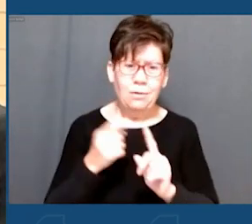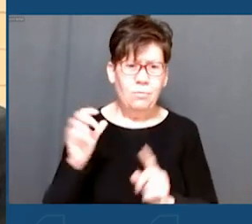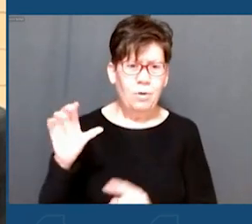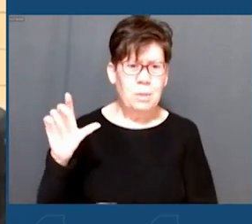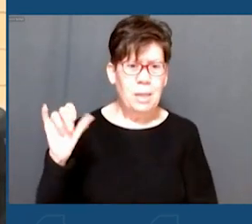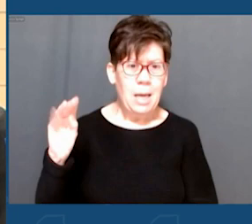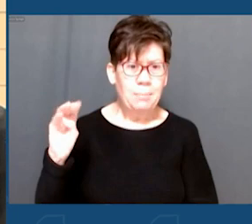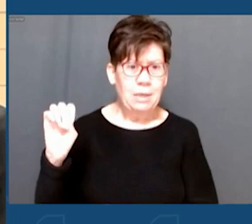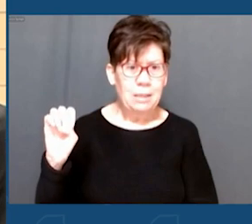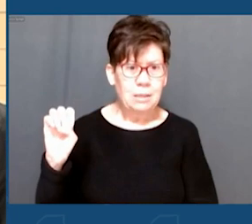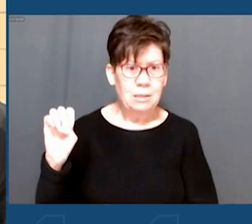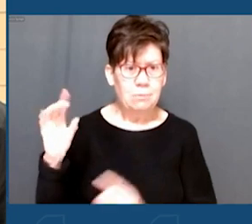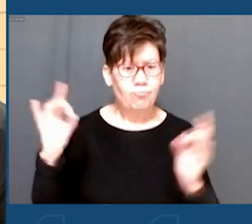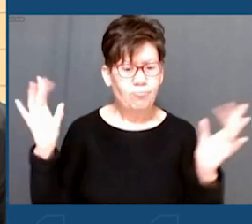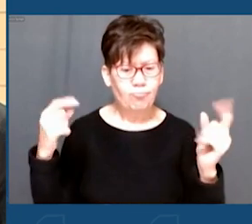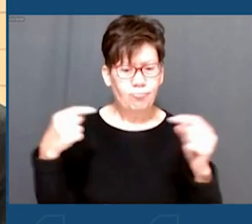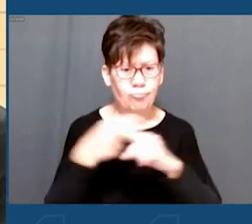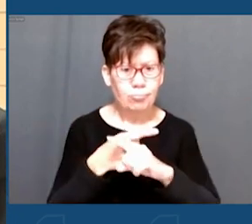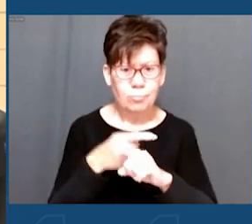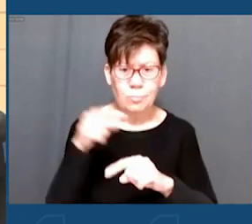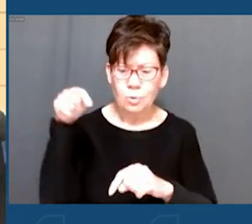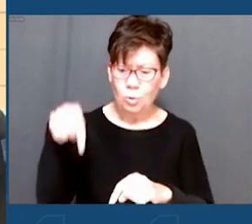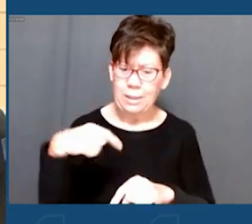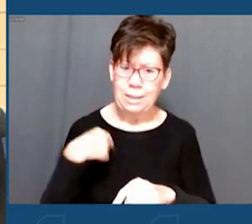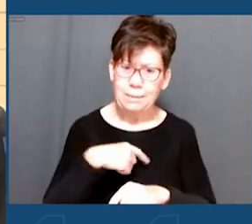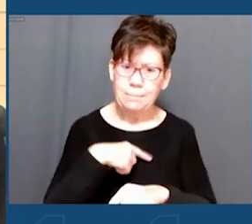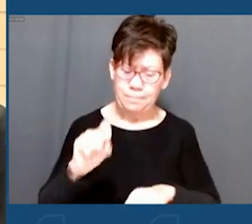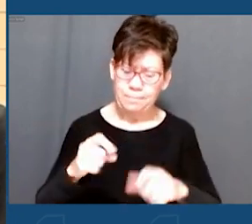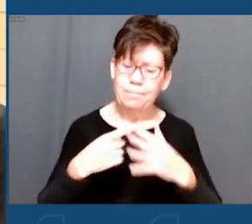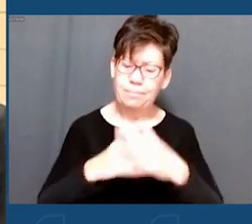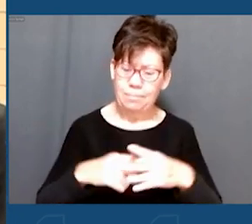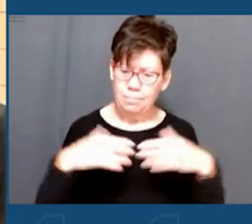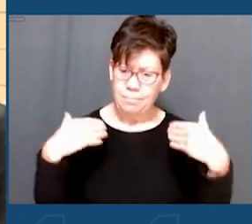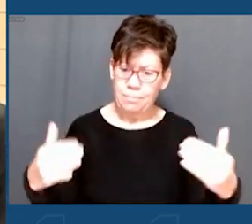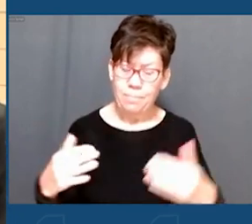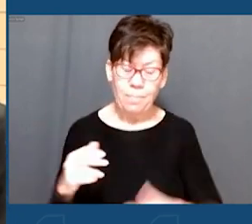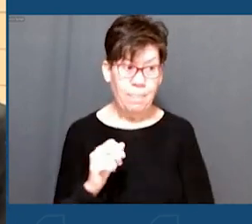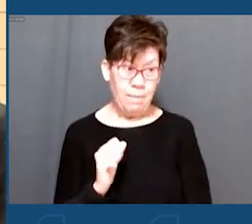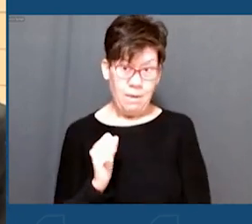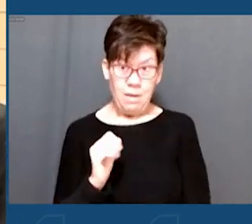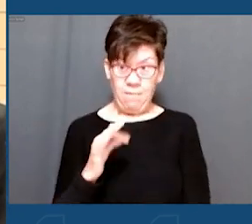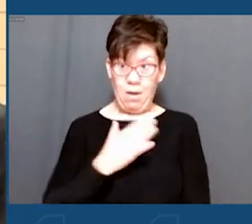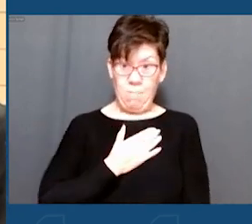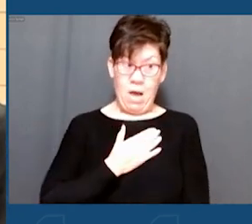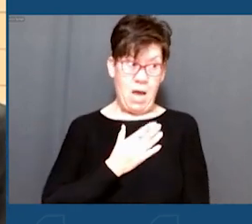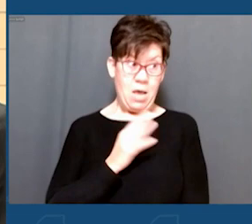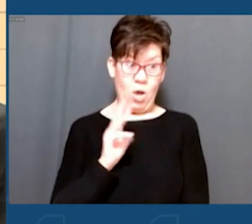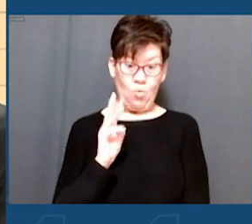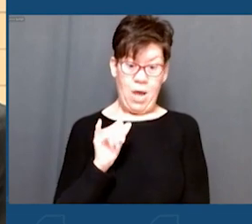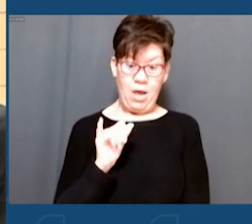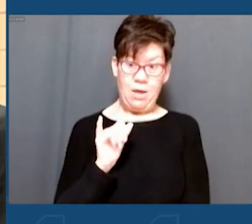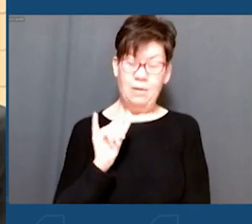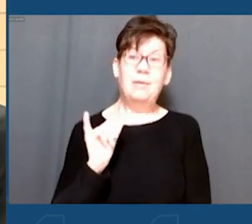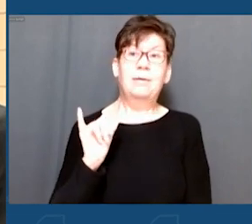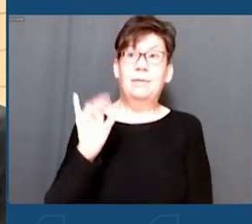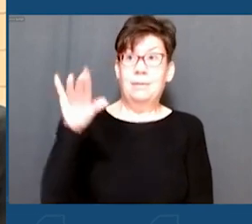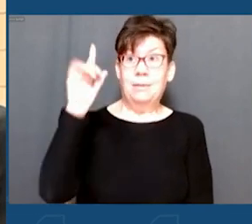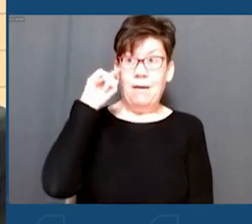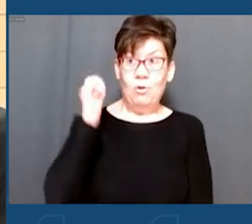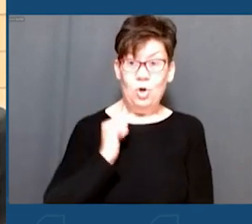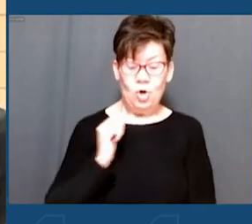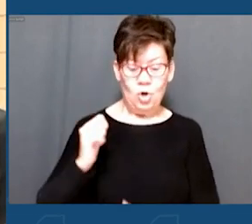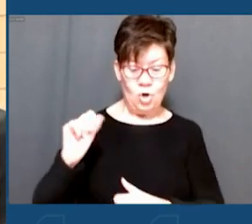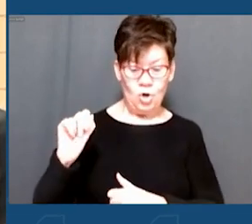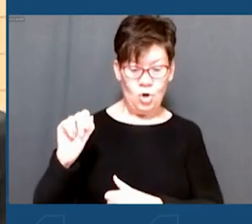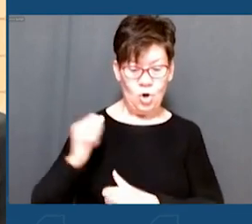sooner enough. And if I had it my way, Madam Governor, the Army Corps would start their work ASAP. But what I will say